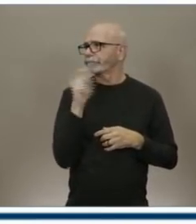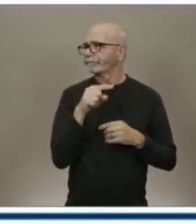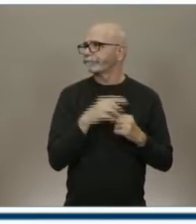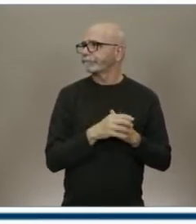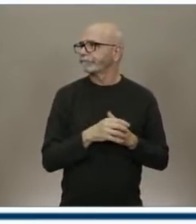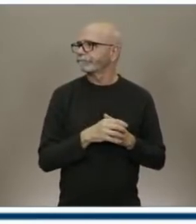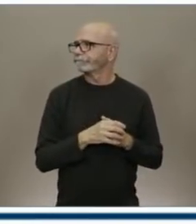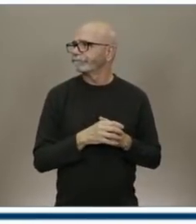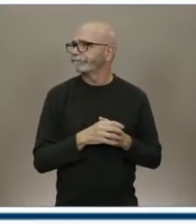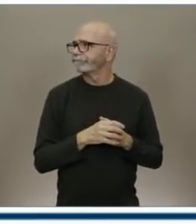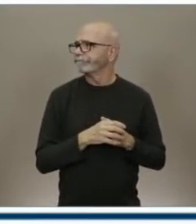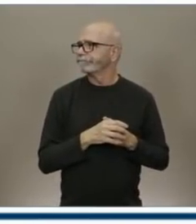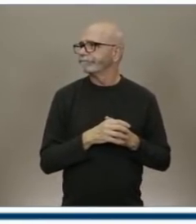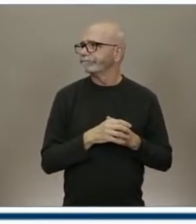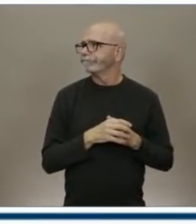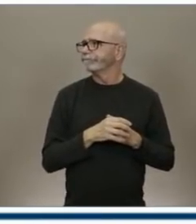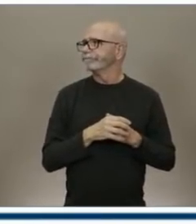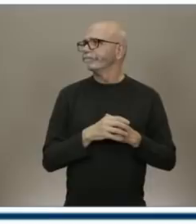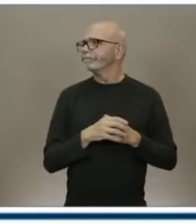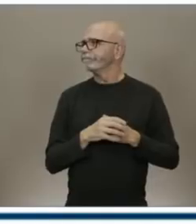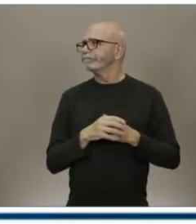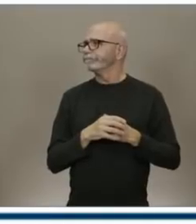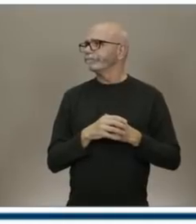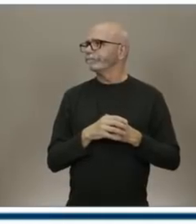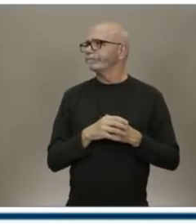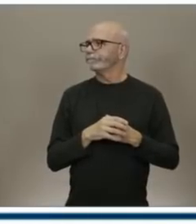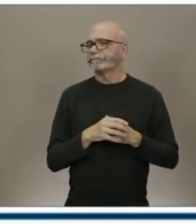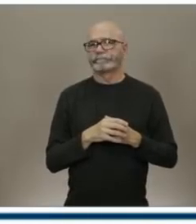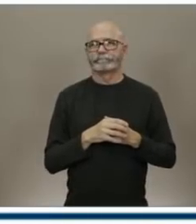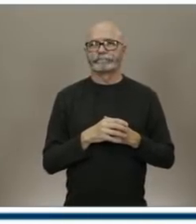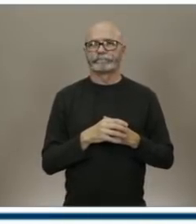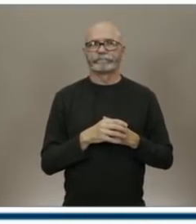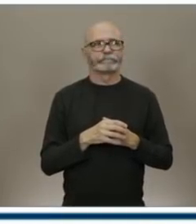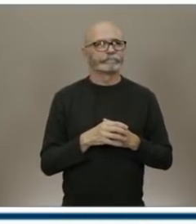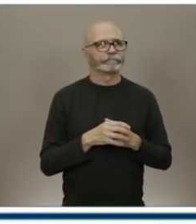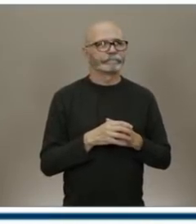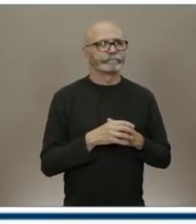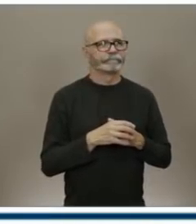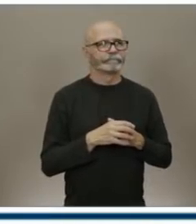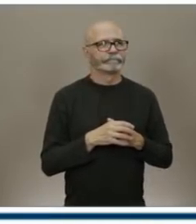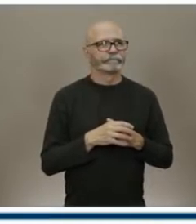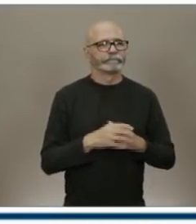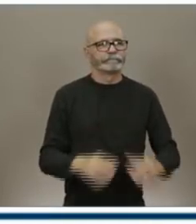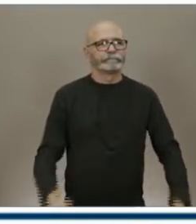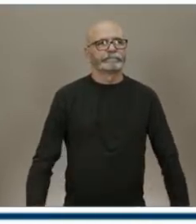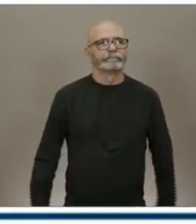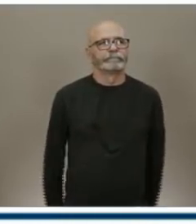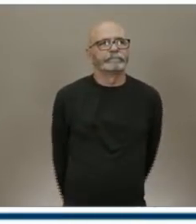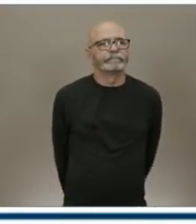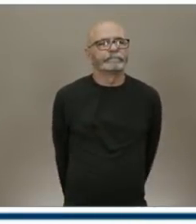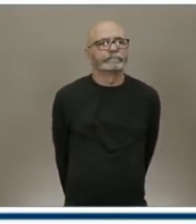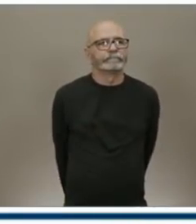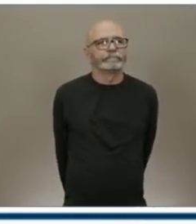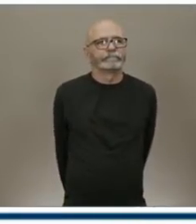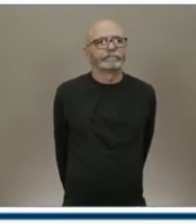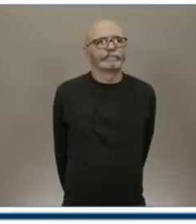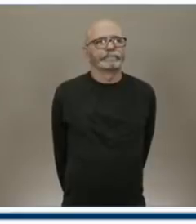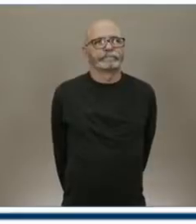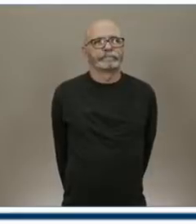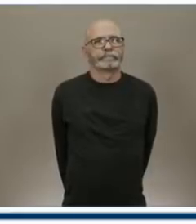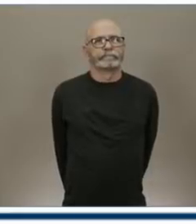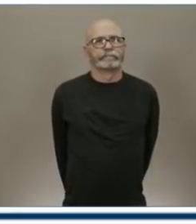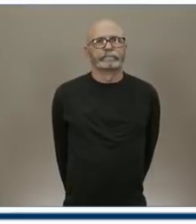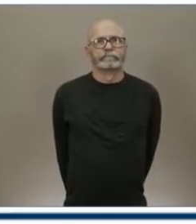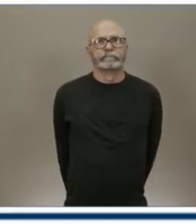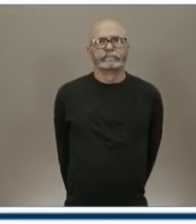this 2-week closure at Eden Valley given the outbreak, I'm wondering if there's any concerns around the impacts of food supply, given that this is the